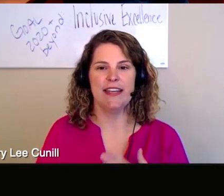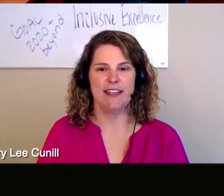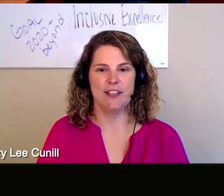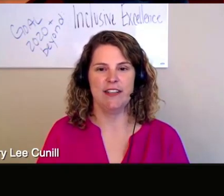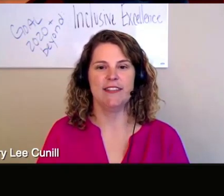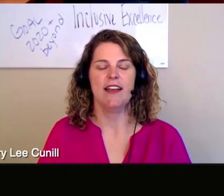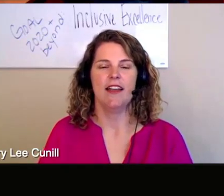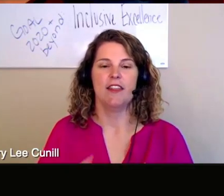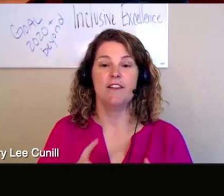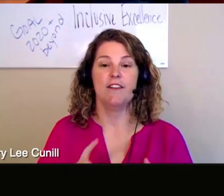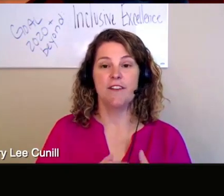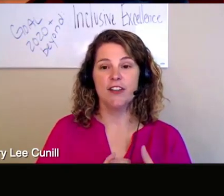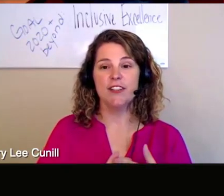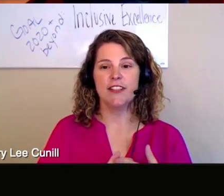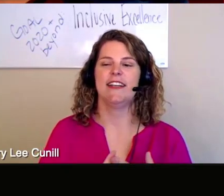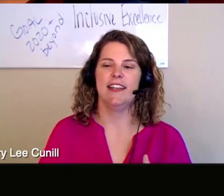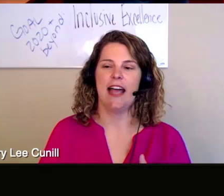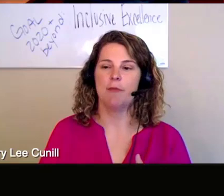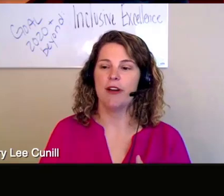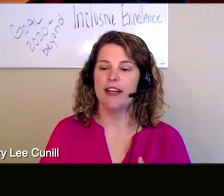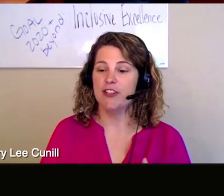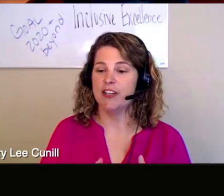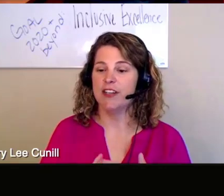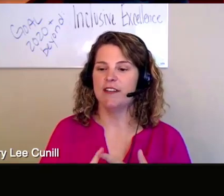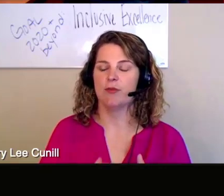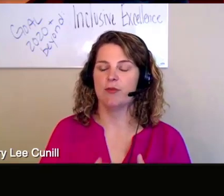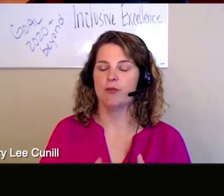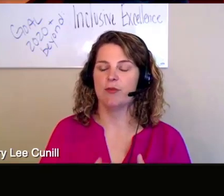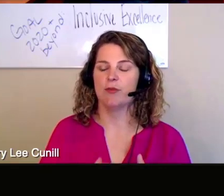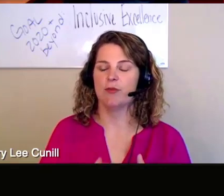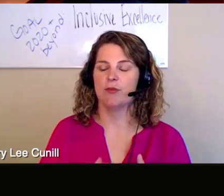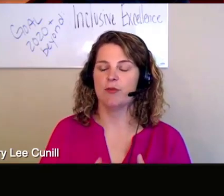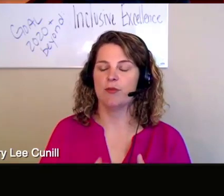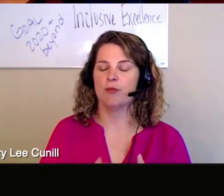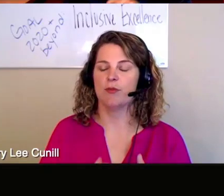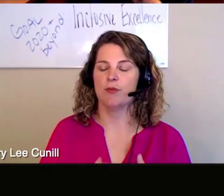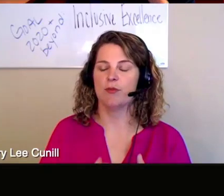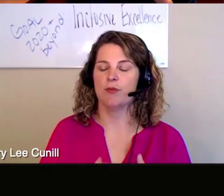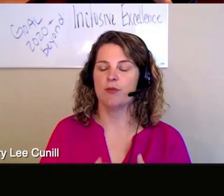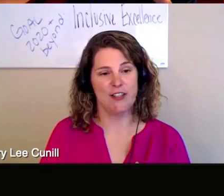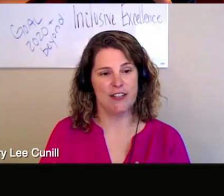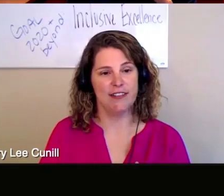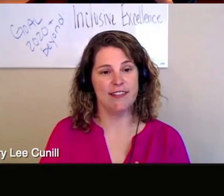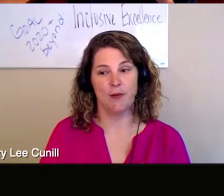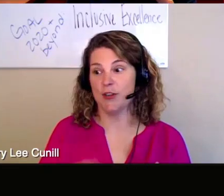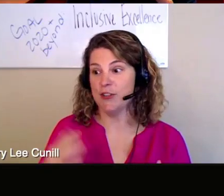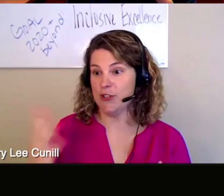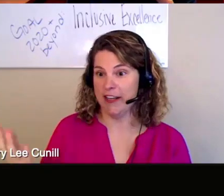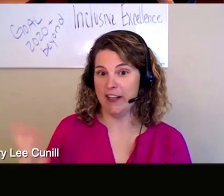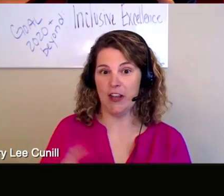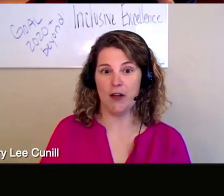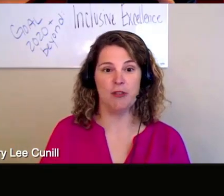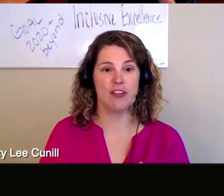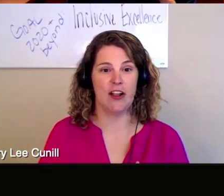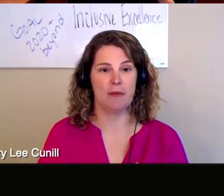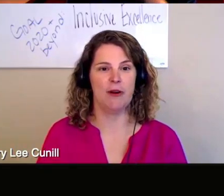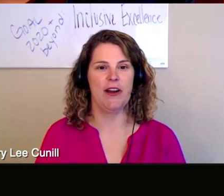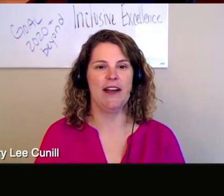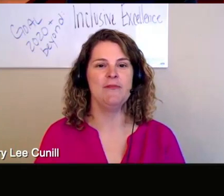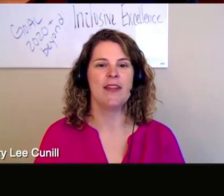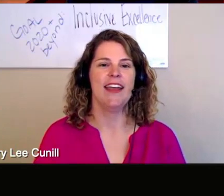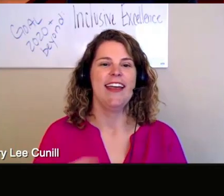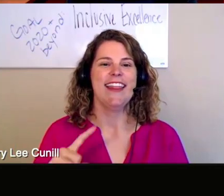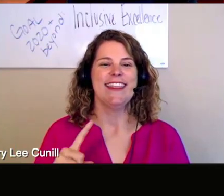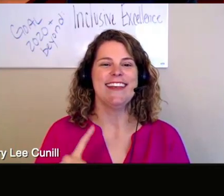blooms under three conditions. The first is collaboration of researchers across institutes and nations, and we're starting a global